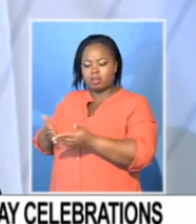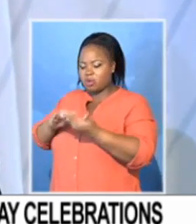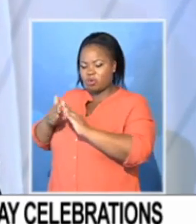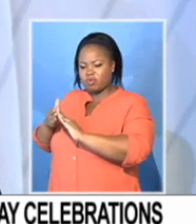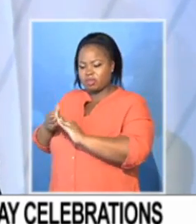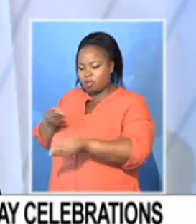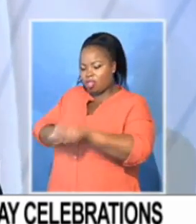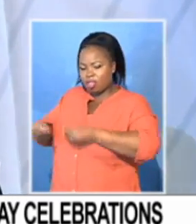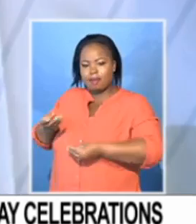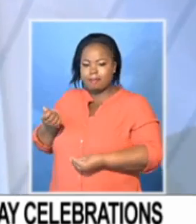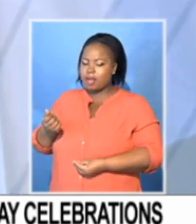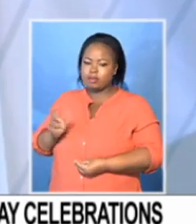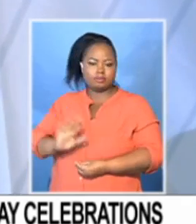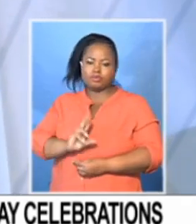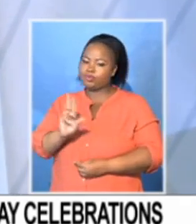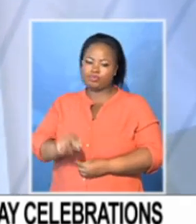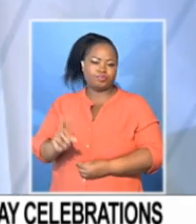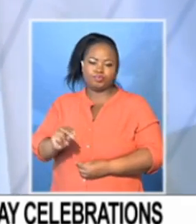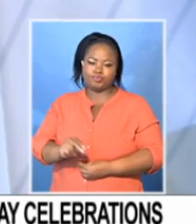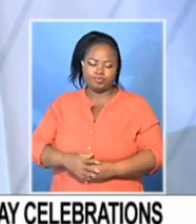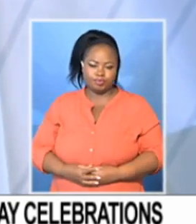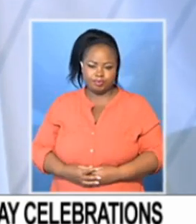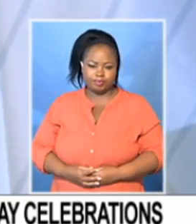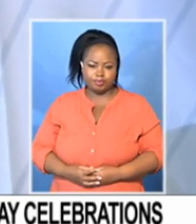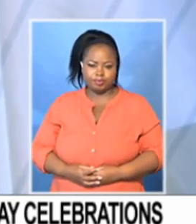money. They must not.